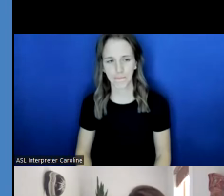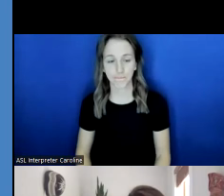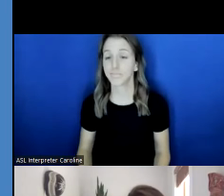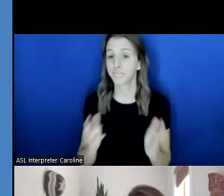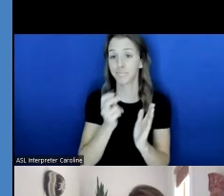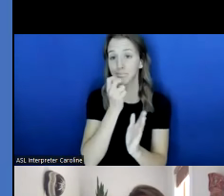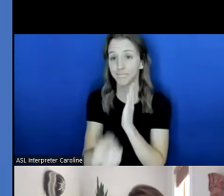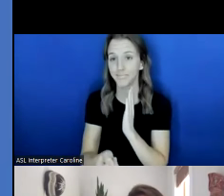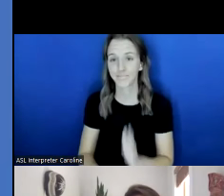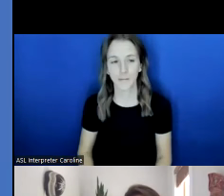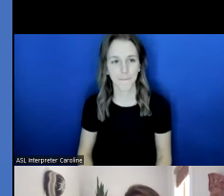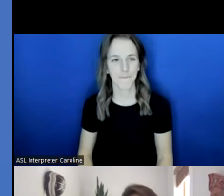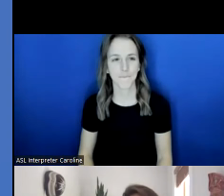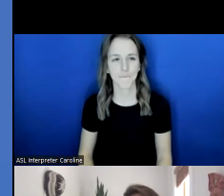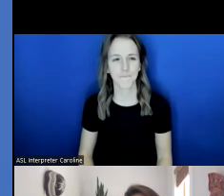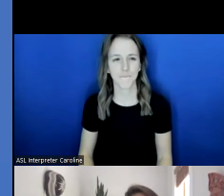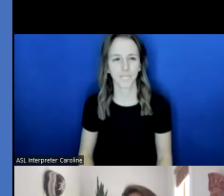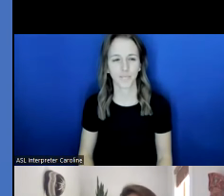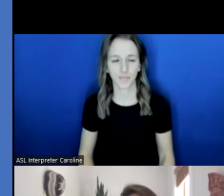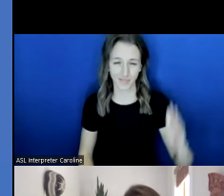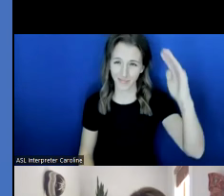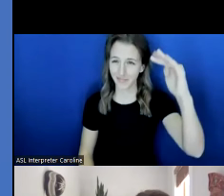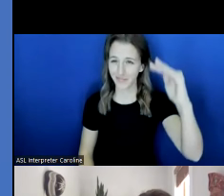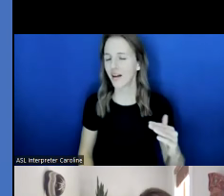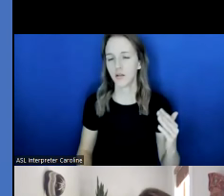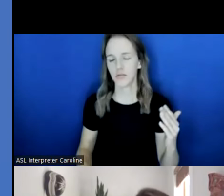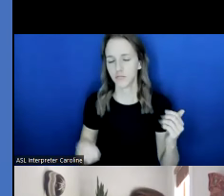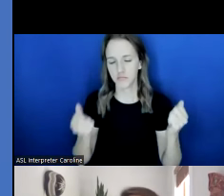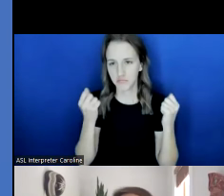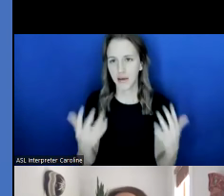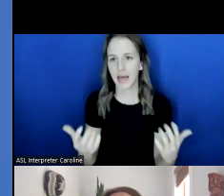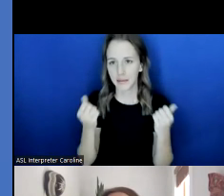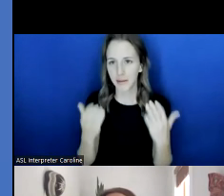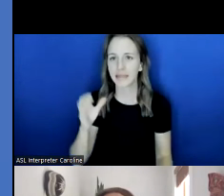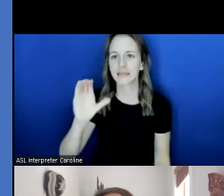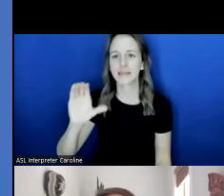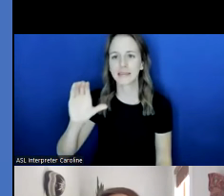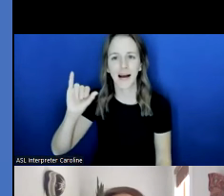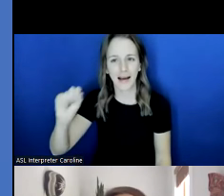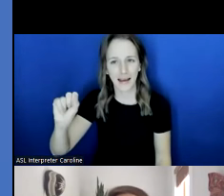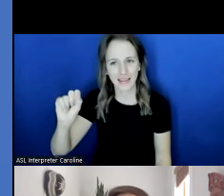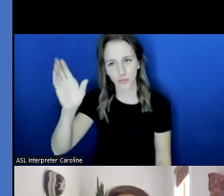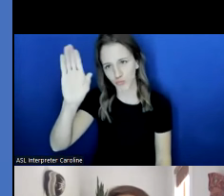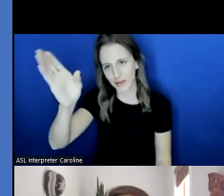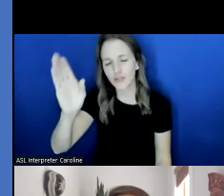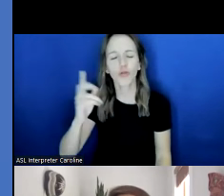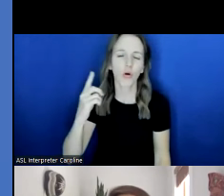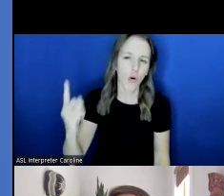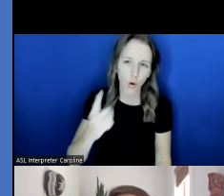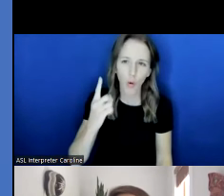in. So we've done dozens and dozens of CCIS presentations, and we always start by